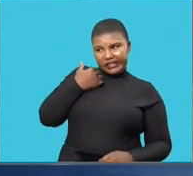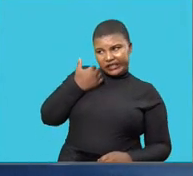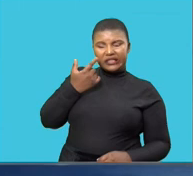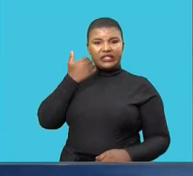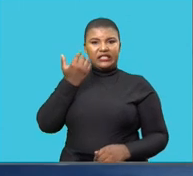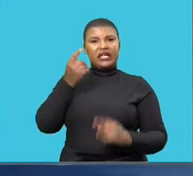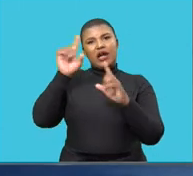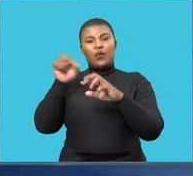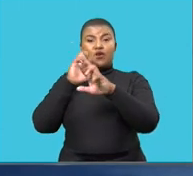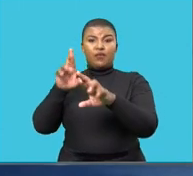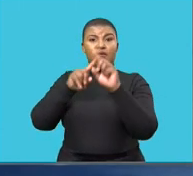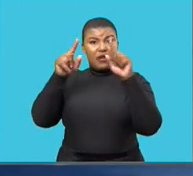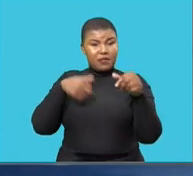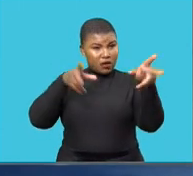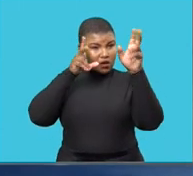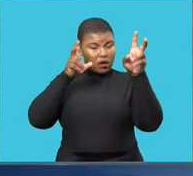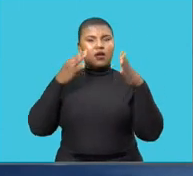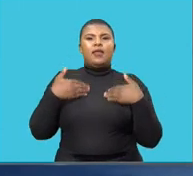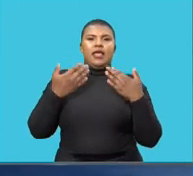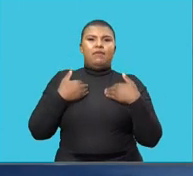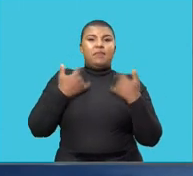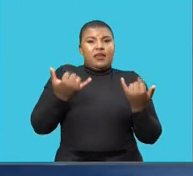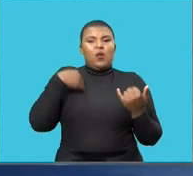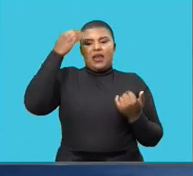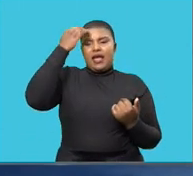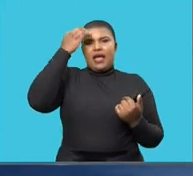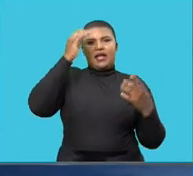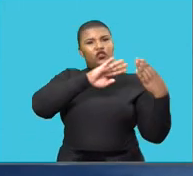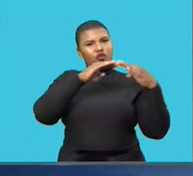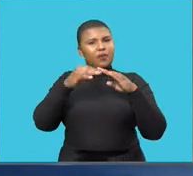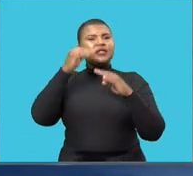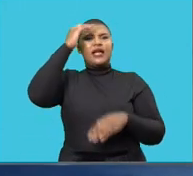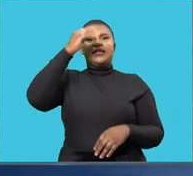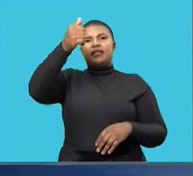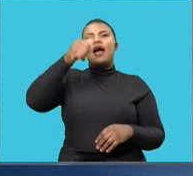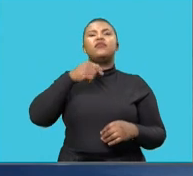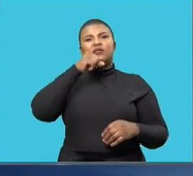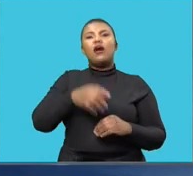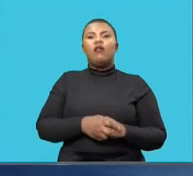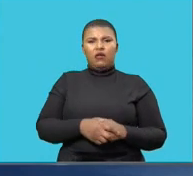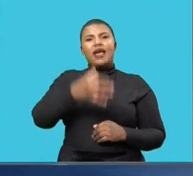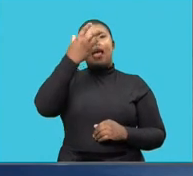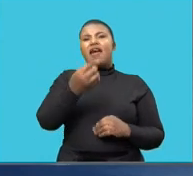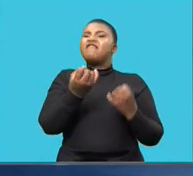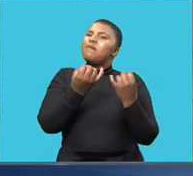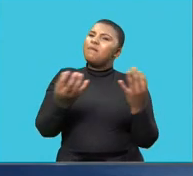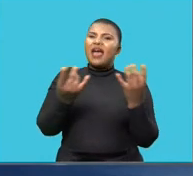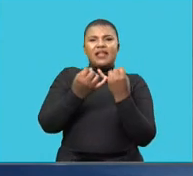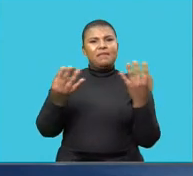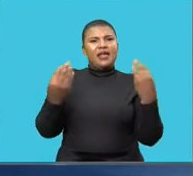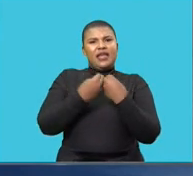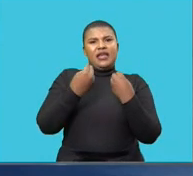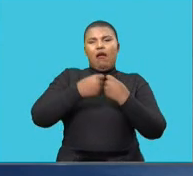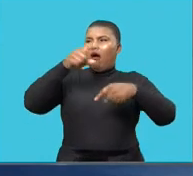So lokho kungijabulise kakhulu ukuthi umphakathi fanele uyazi le nto le ukuthi they say they have many